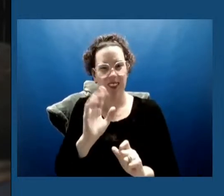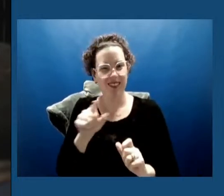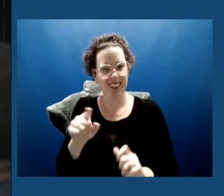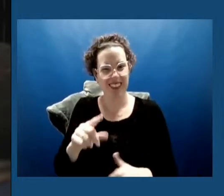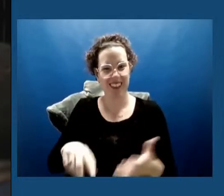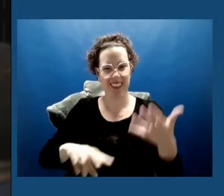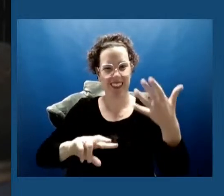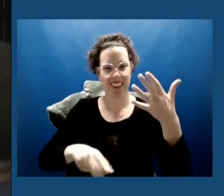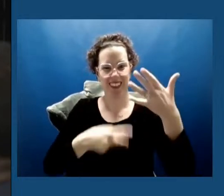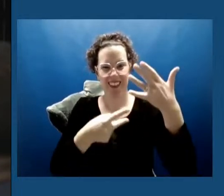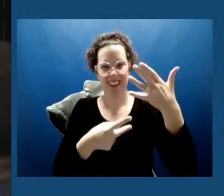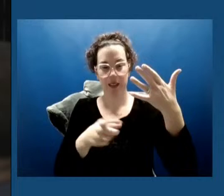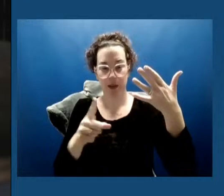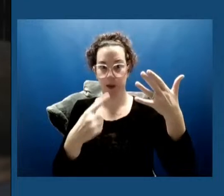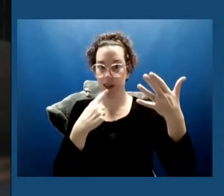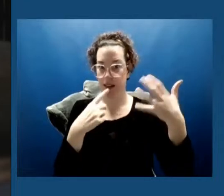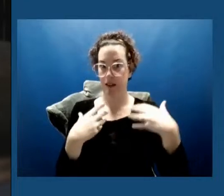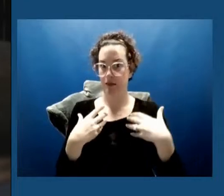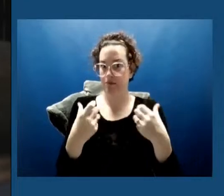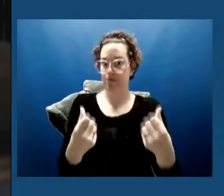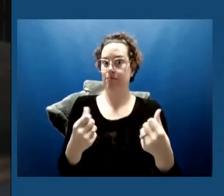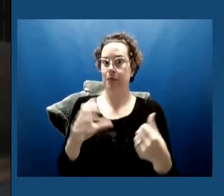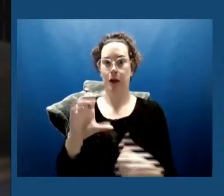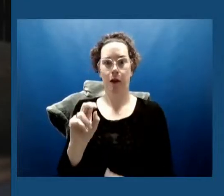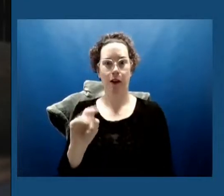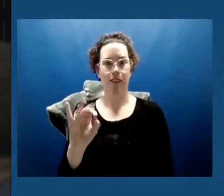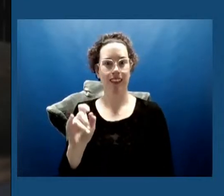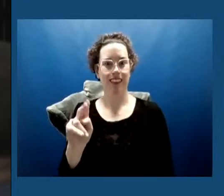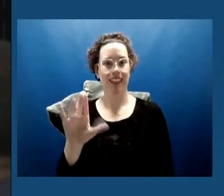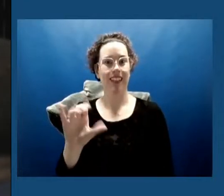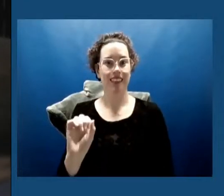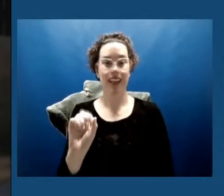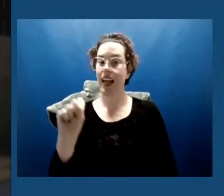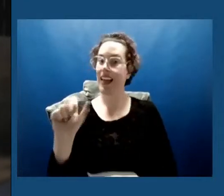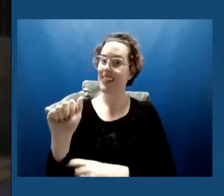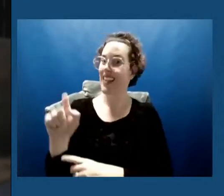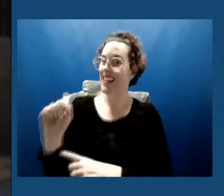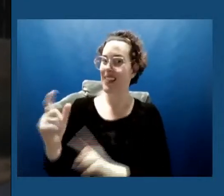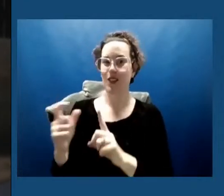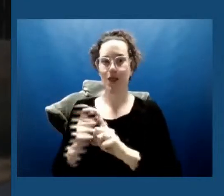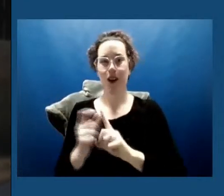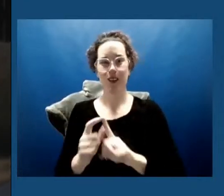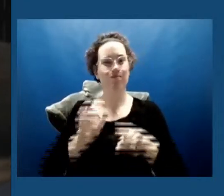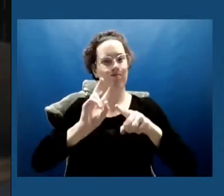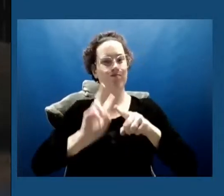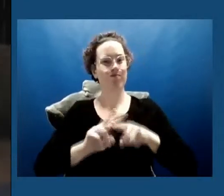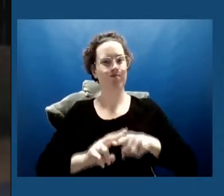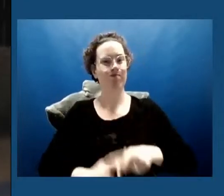confidence. So this is like the SAT words of the day.